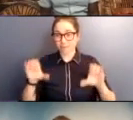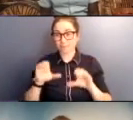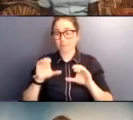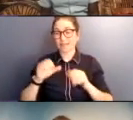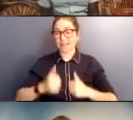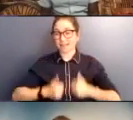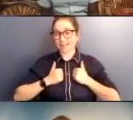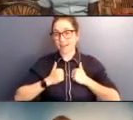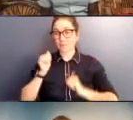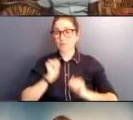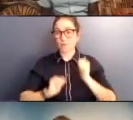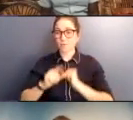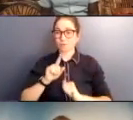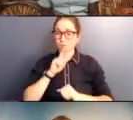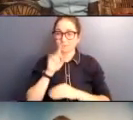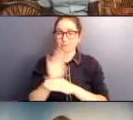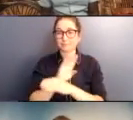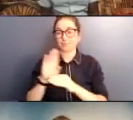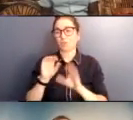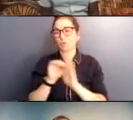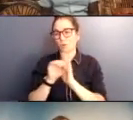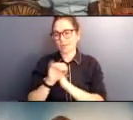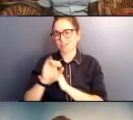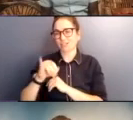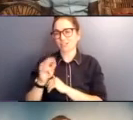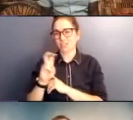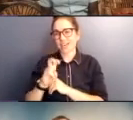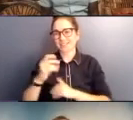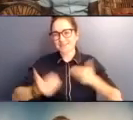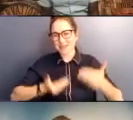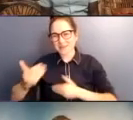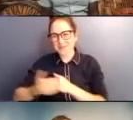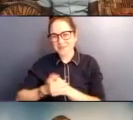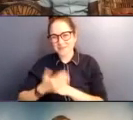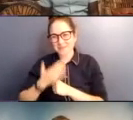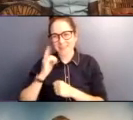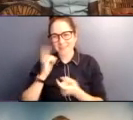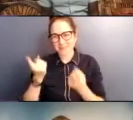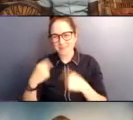of authentic original New Orleans jazz. So welcome all of you guys. Thank you all for being a part.